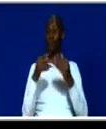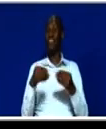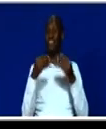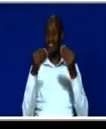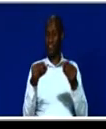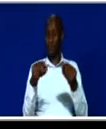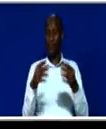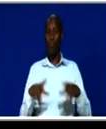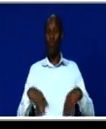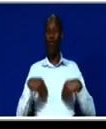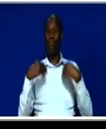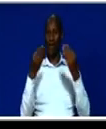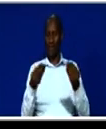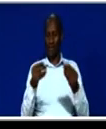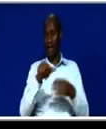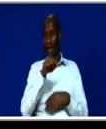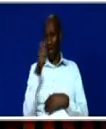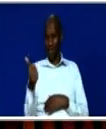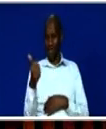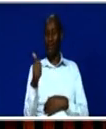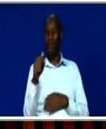Can you provide the other